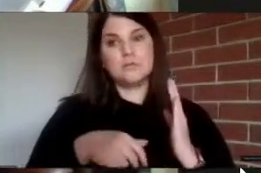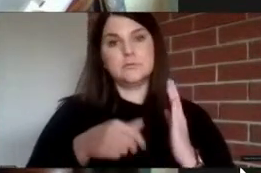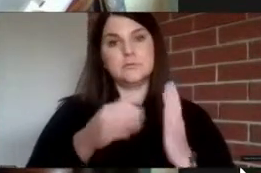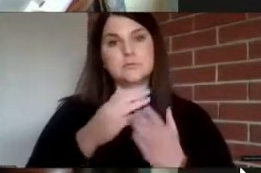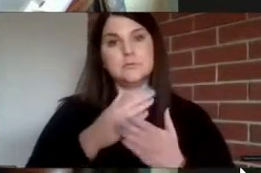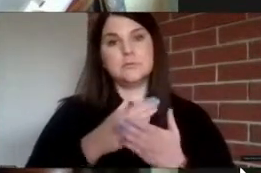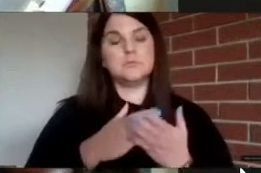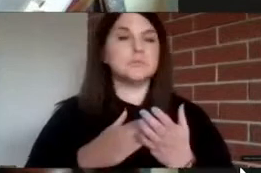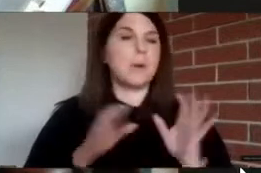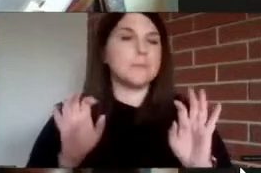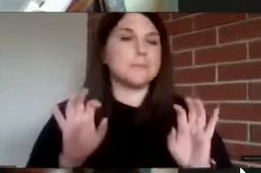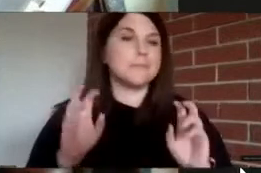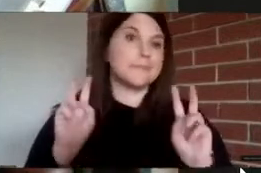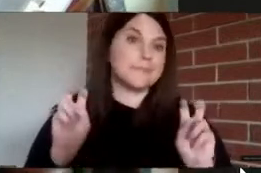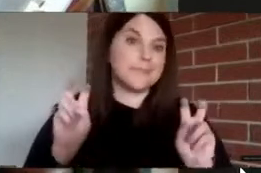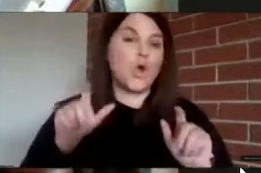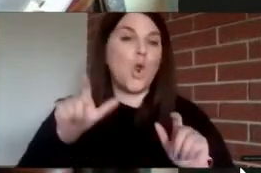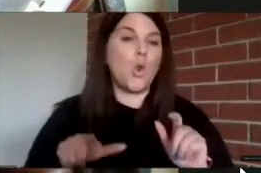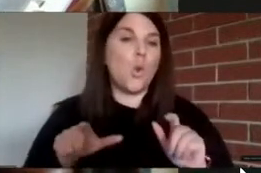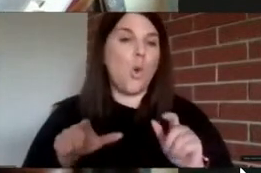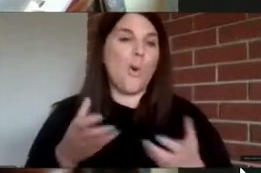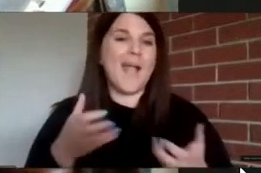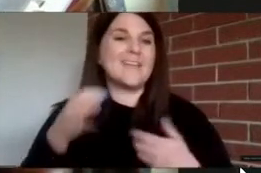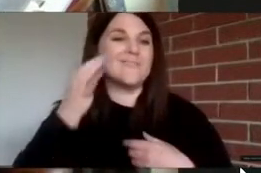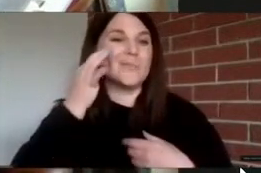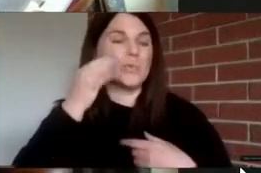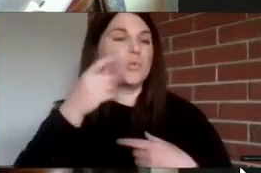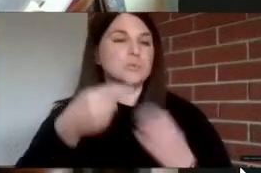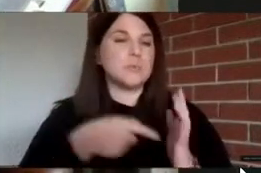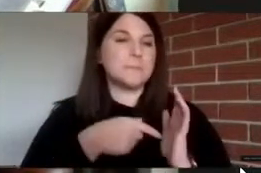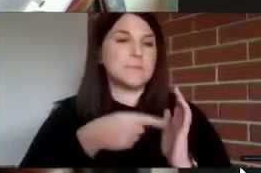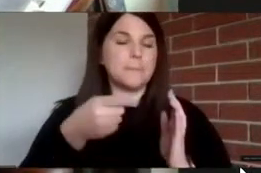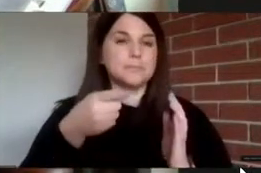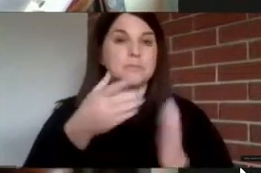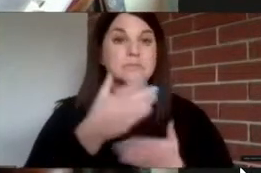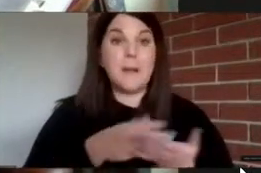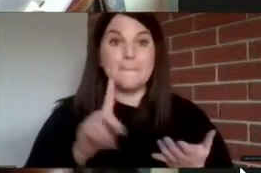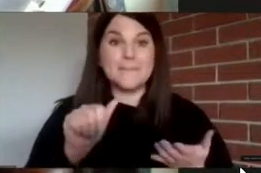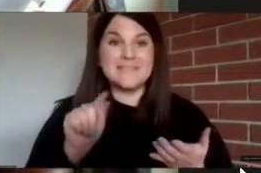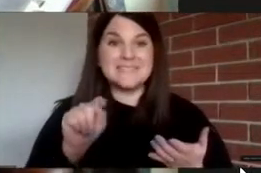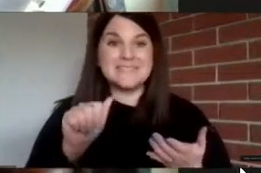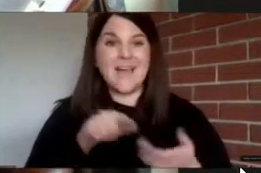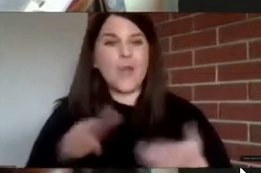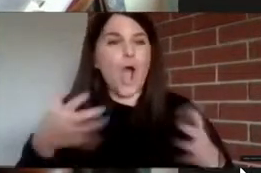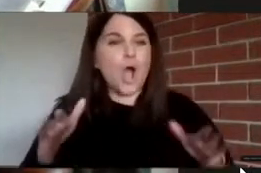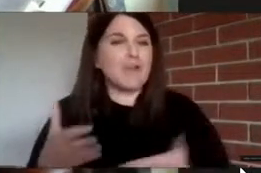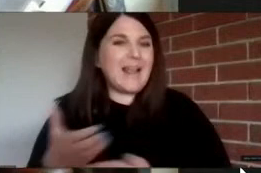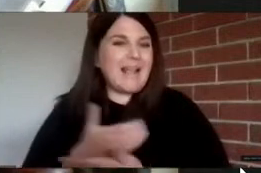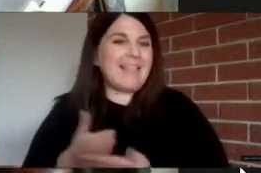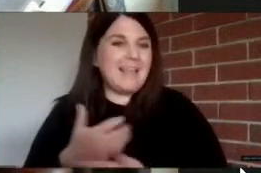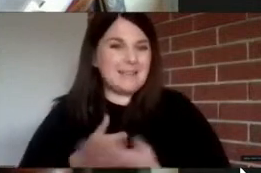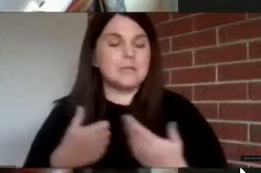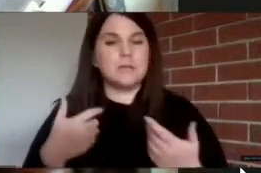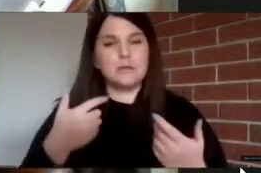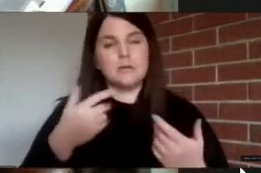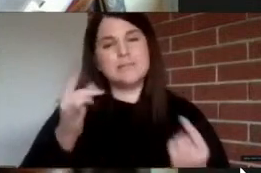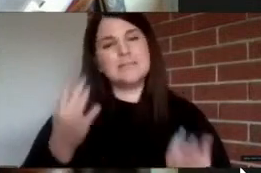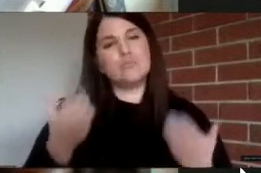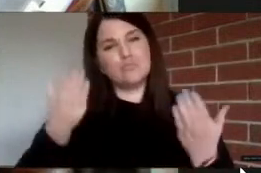low-hanging fruit, as sometimes it's called, when it comes to data that's already being collected. And it was brought up during our